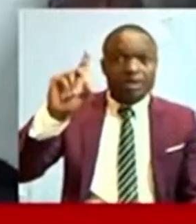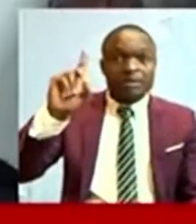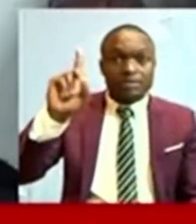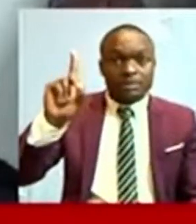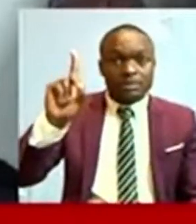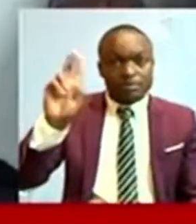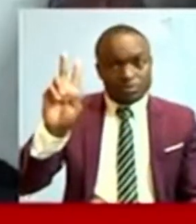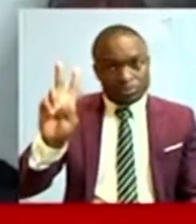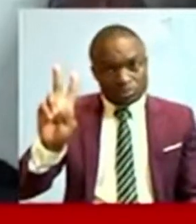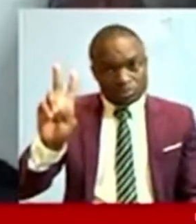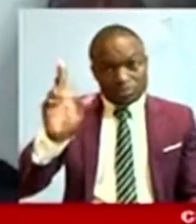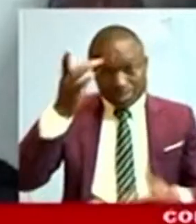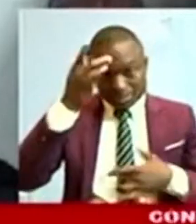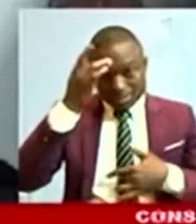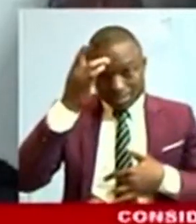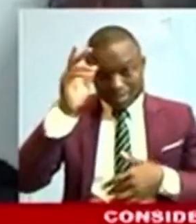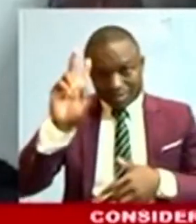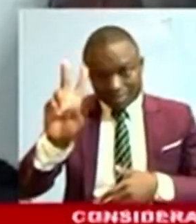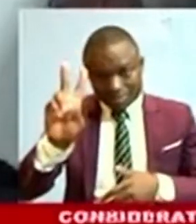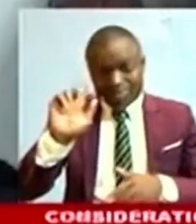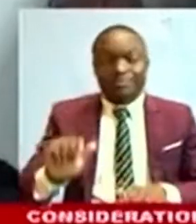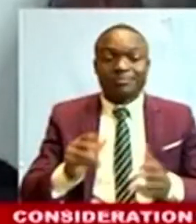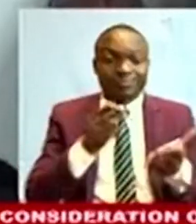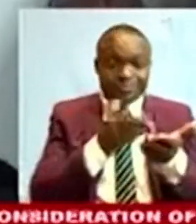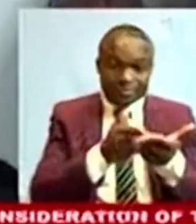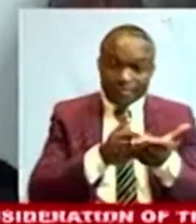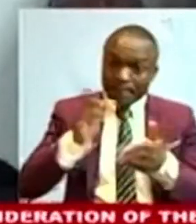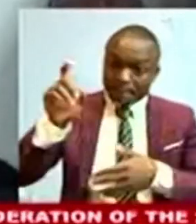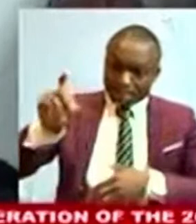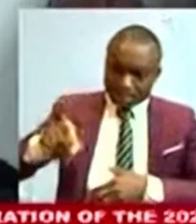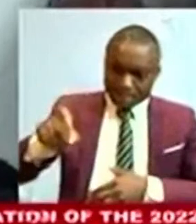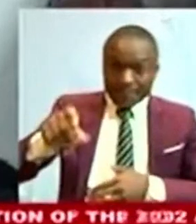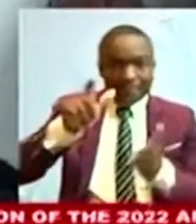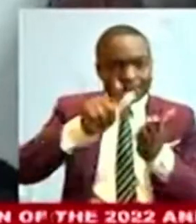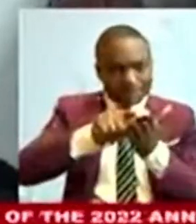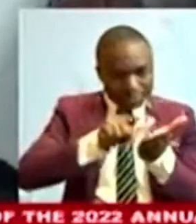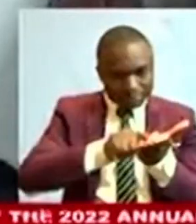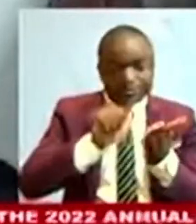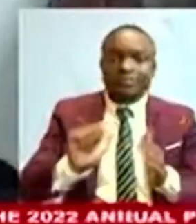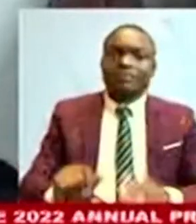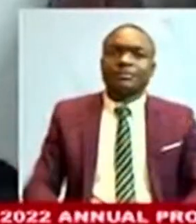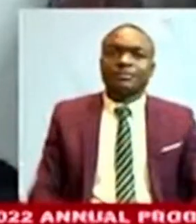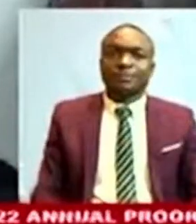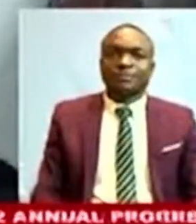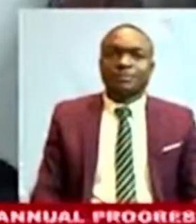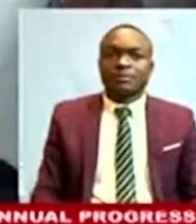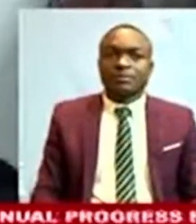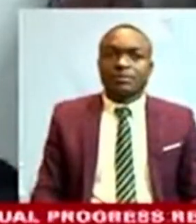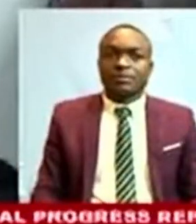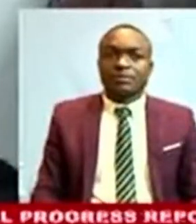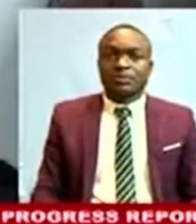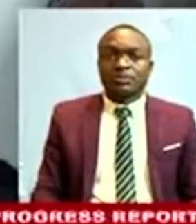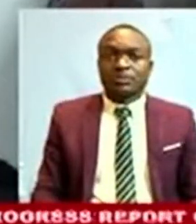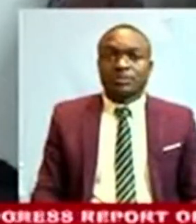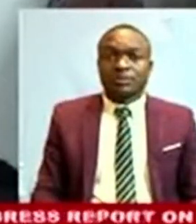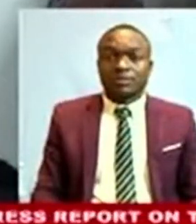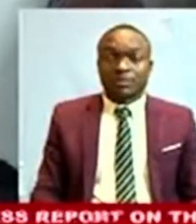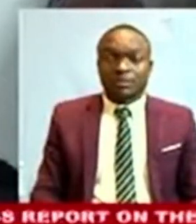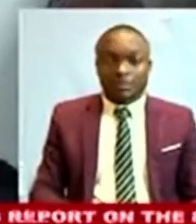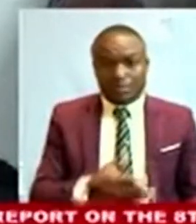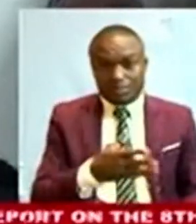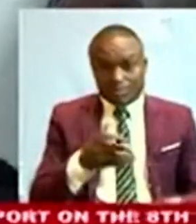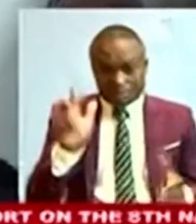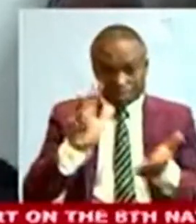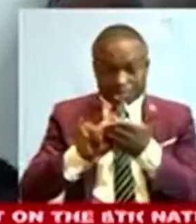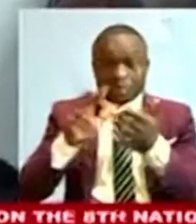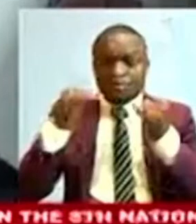disease 2. This is a requirement by law. notification form under the Integrated